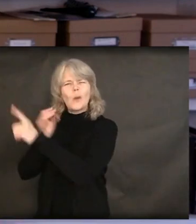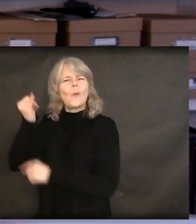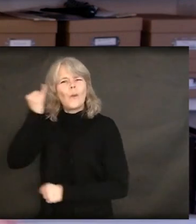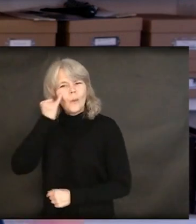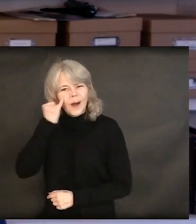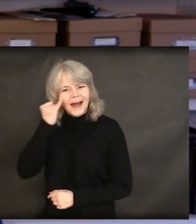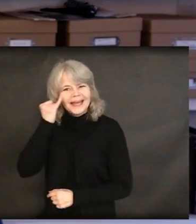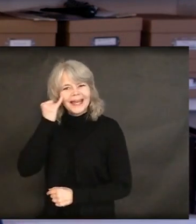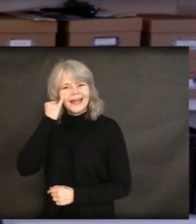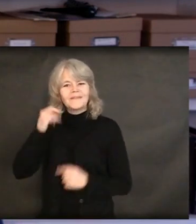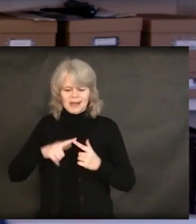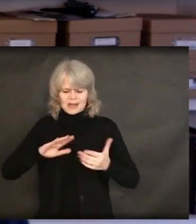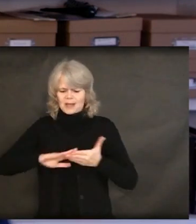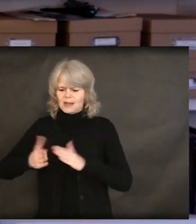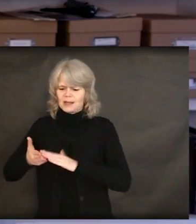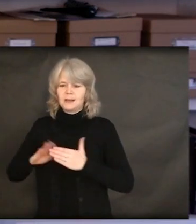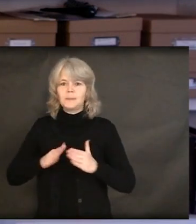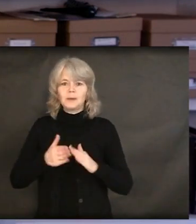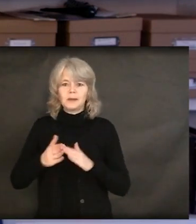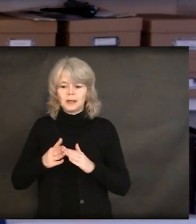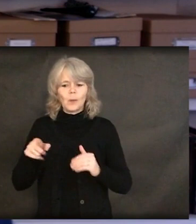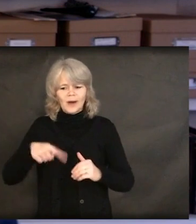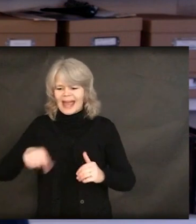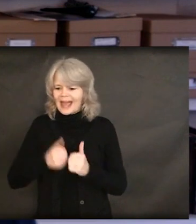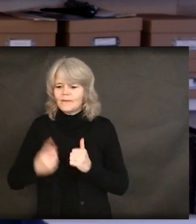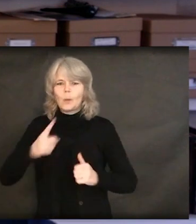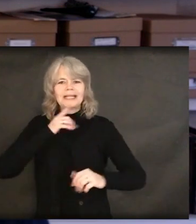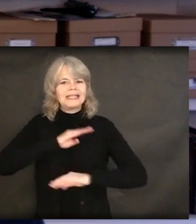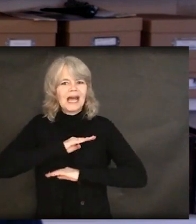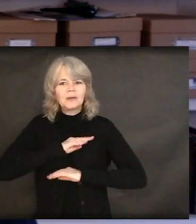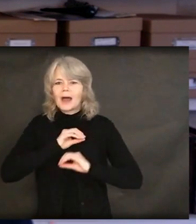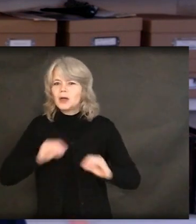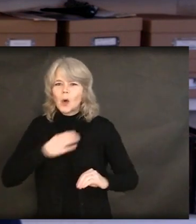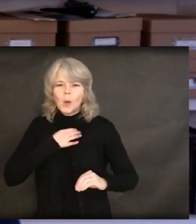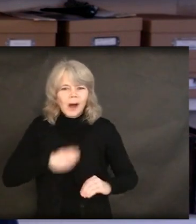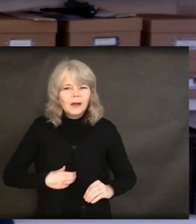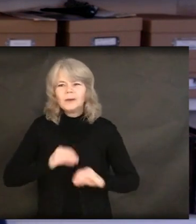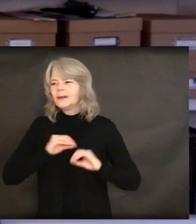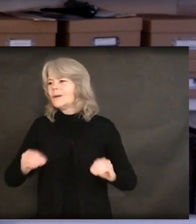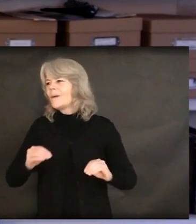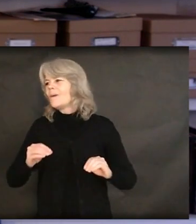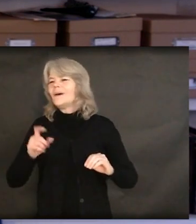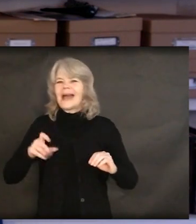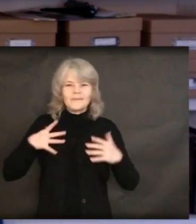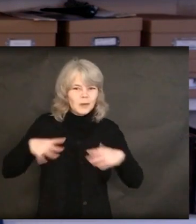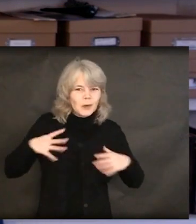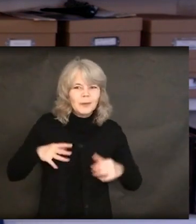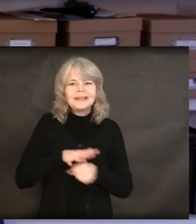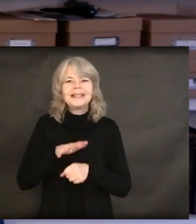community with no one in need, is not a human achievement, but an overflow of God's generous